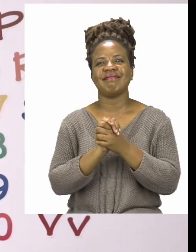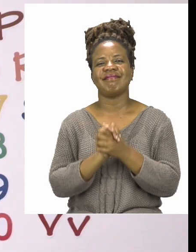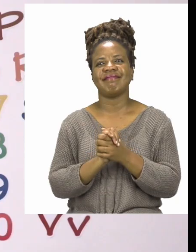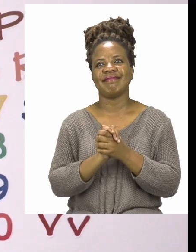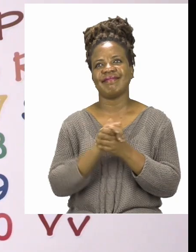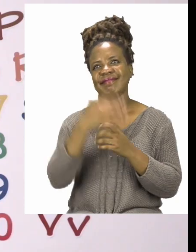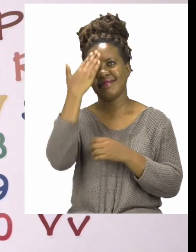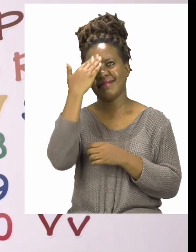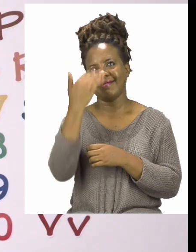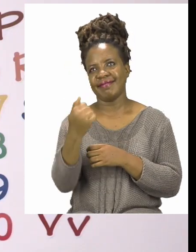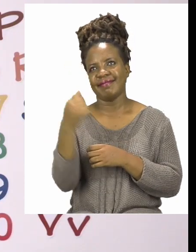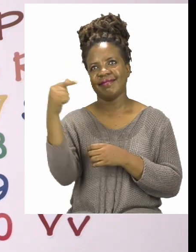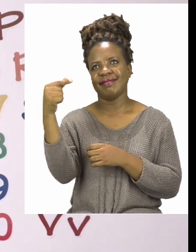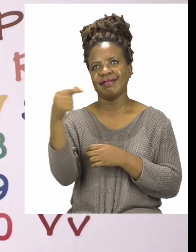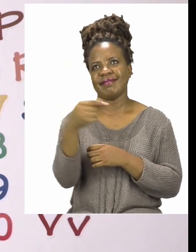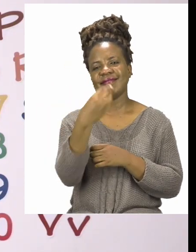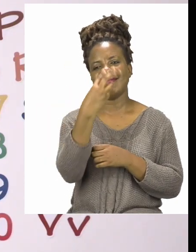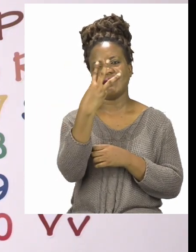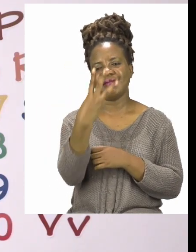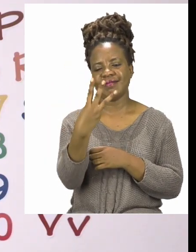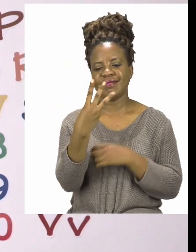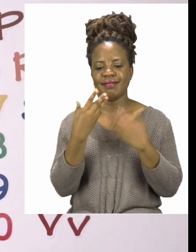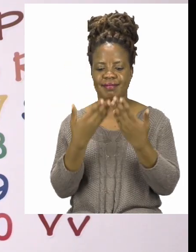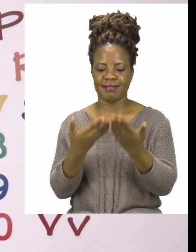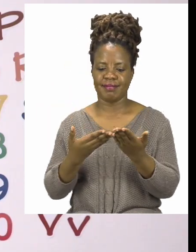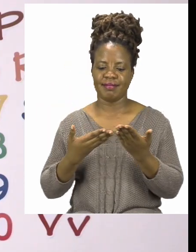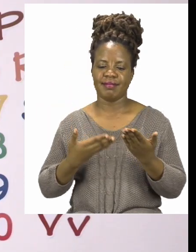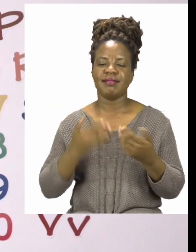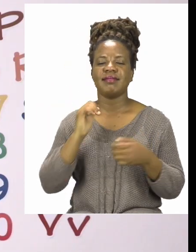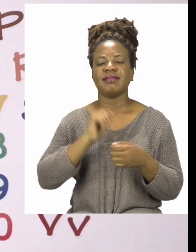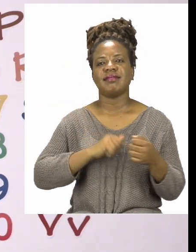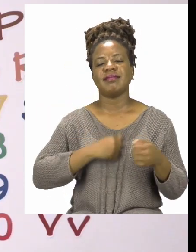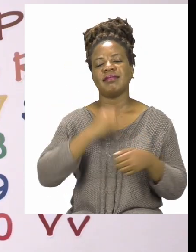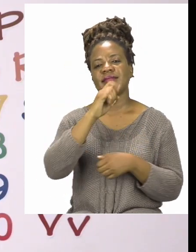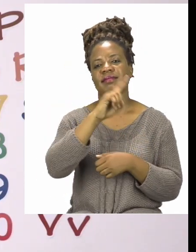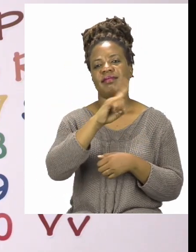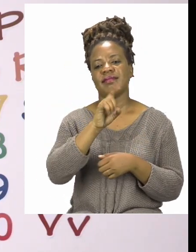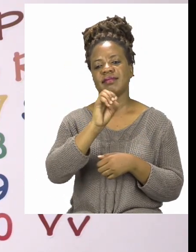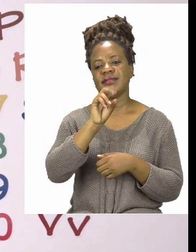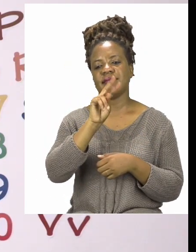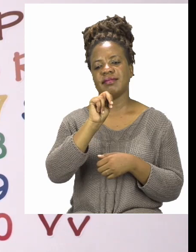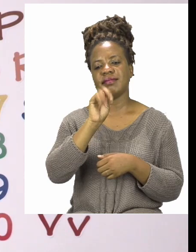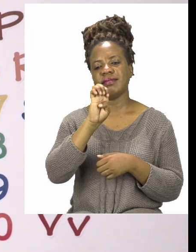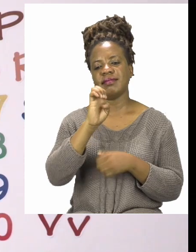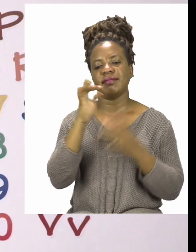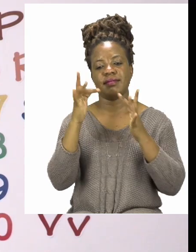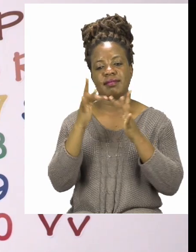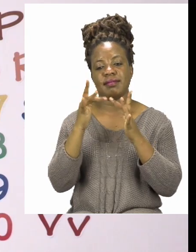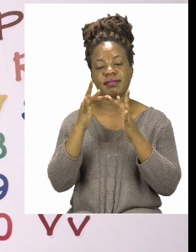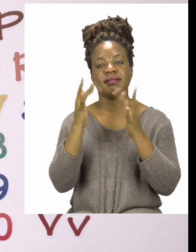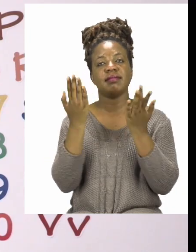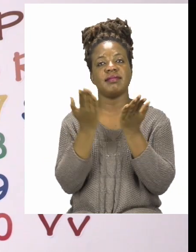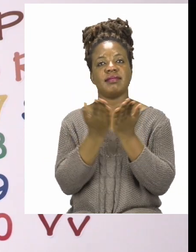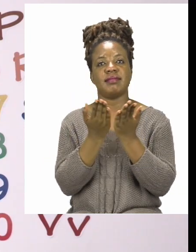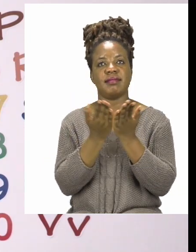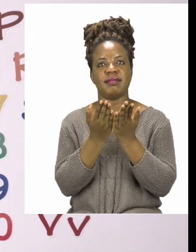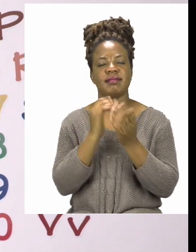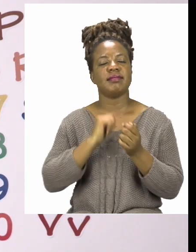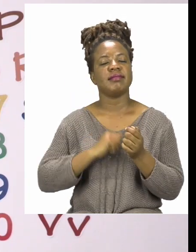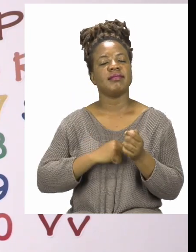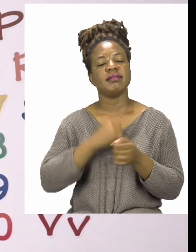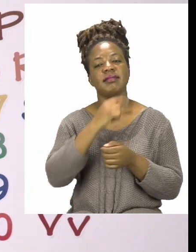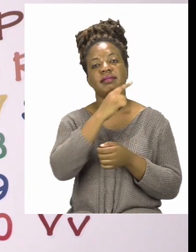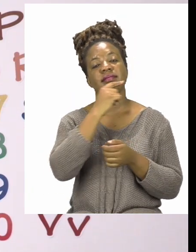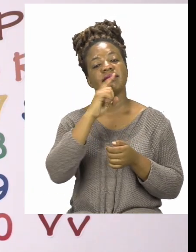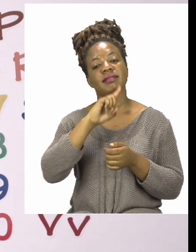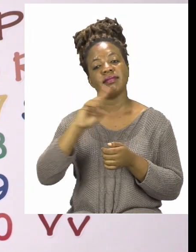Hello grade 3s and welcome to My Zone Online School. My name is Teacher Mutsa and thank